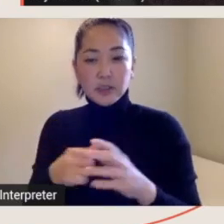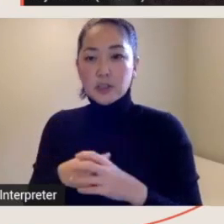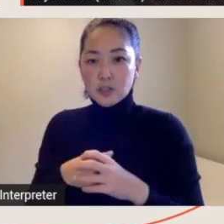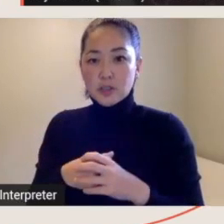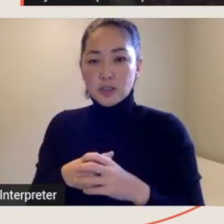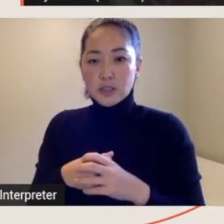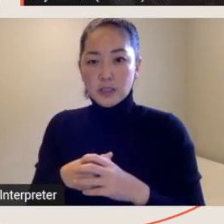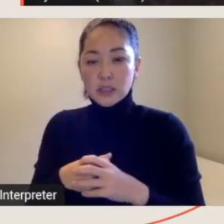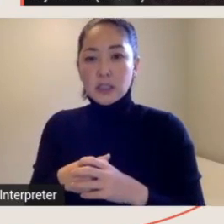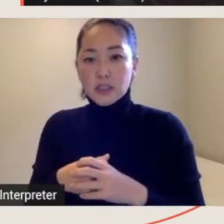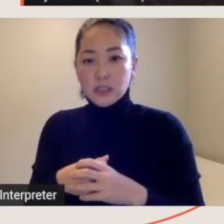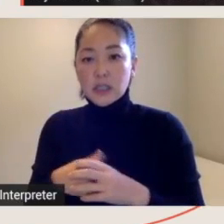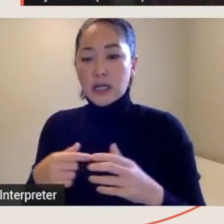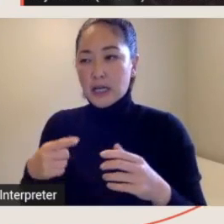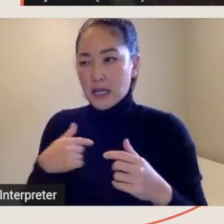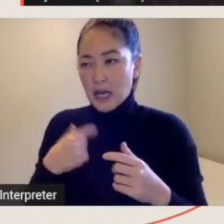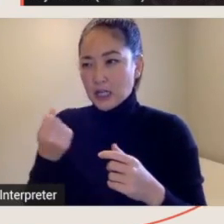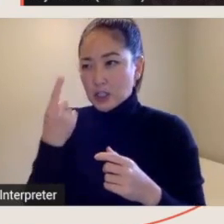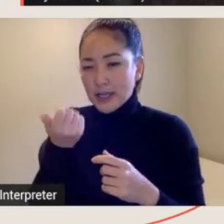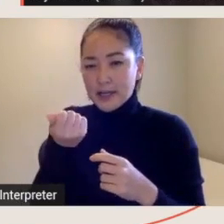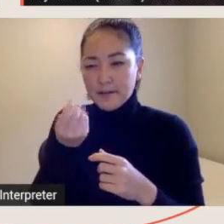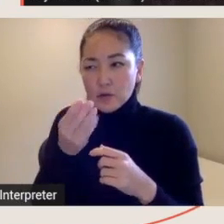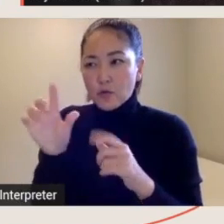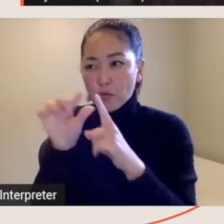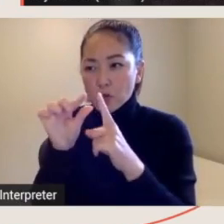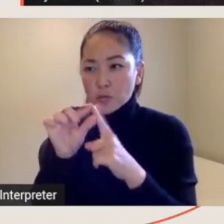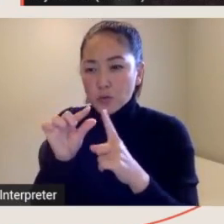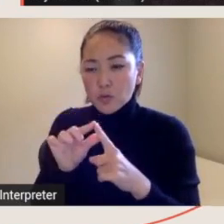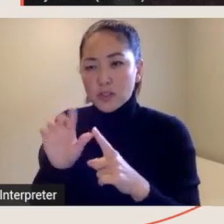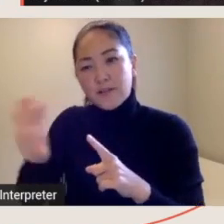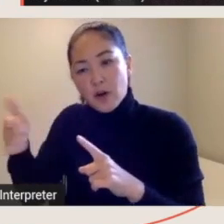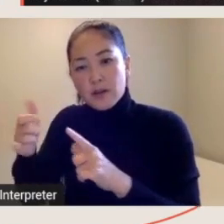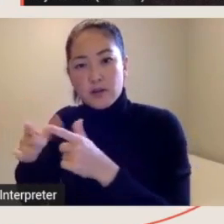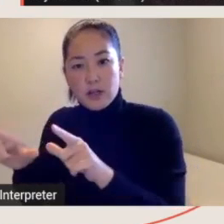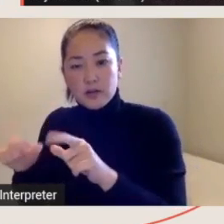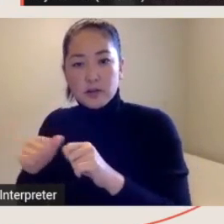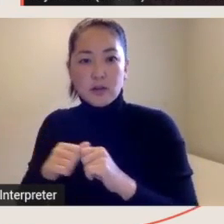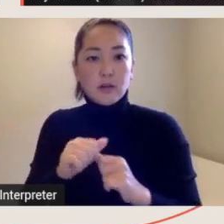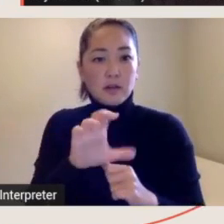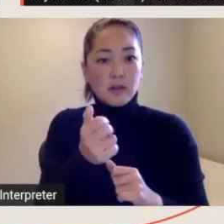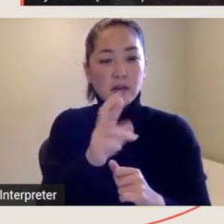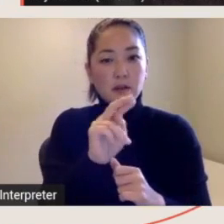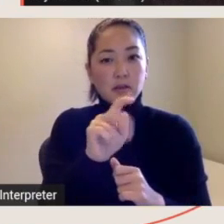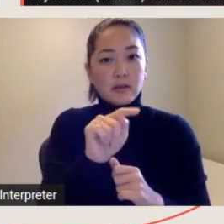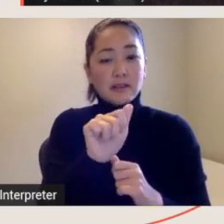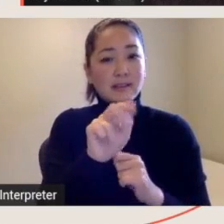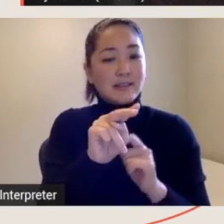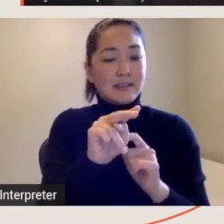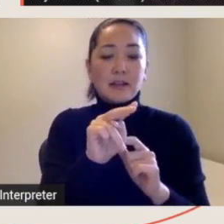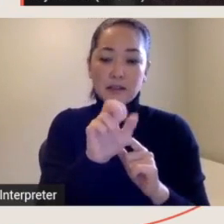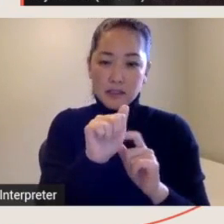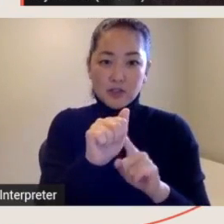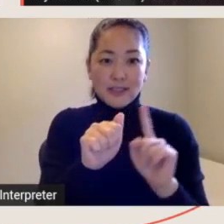saying that once it was rolling, maybe I understood a couple of words. But as Iza and Christina were